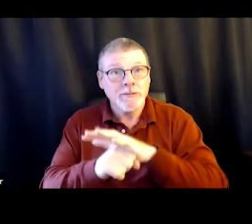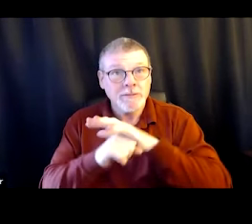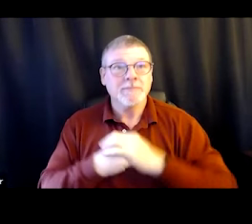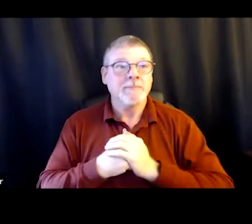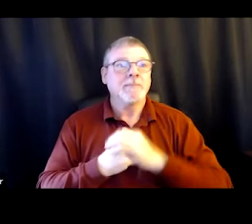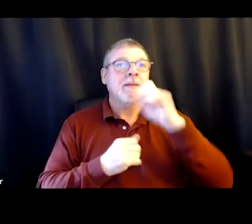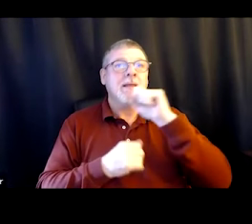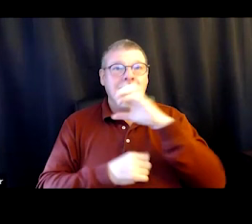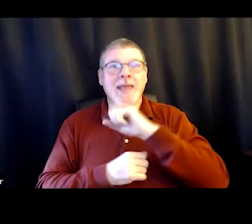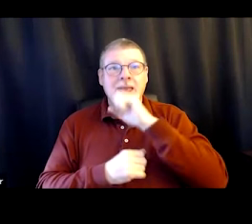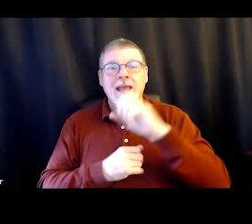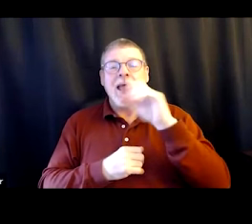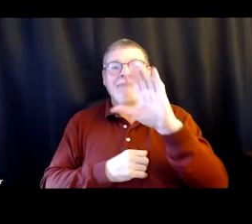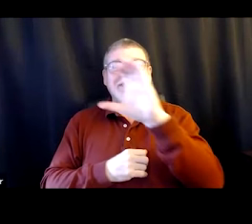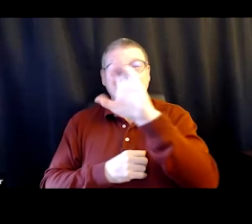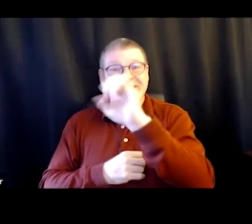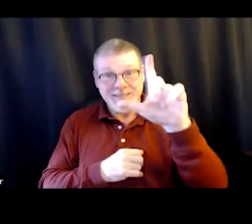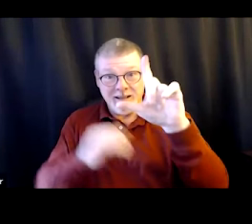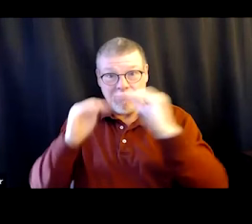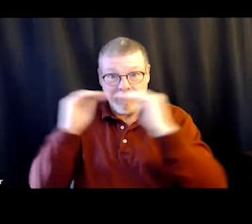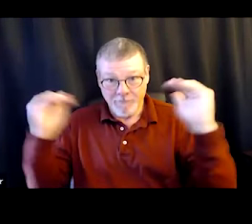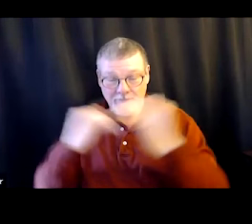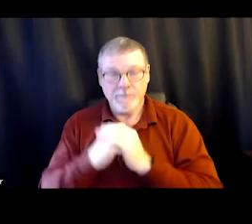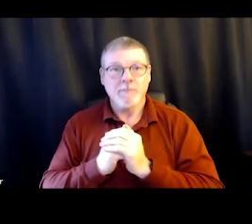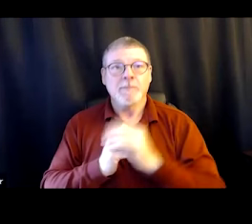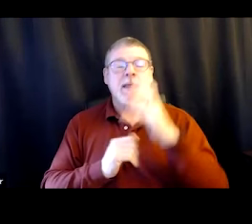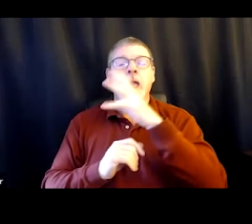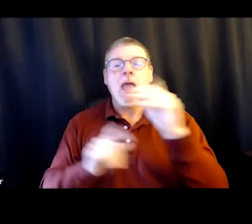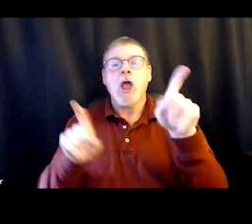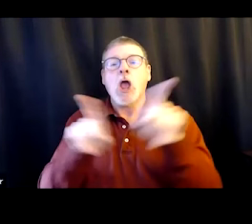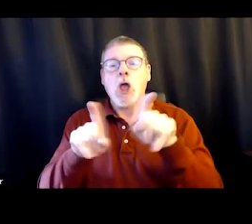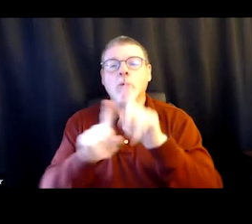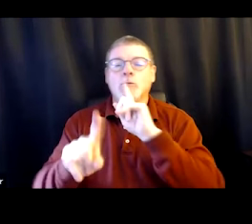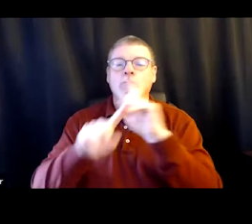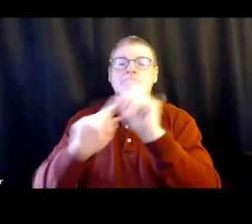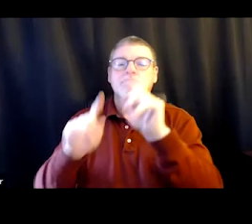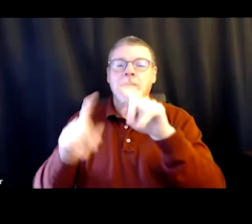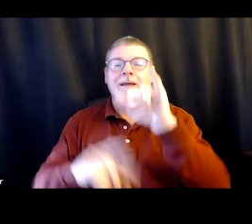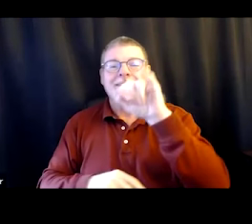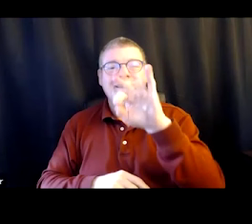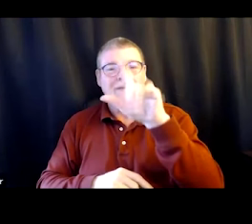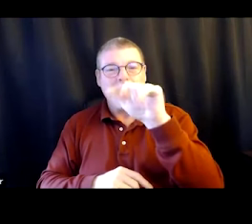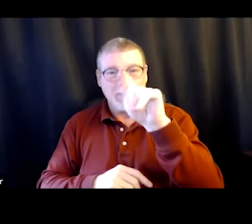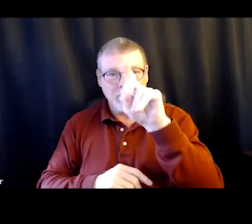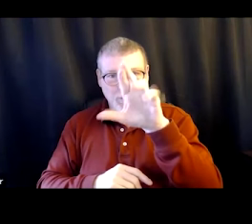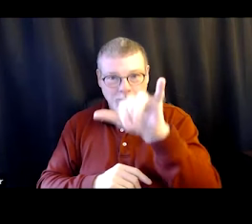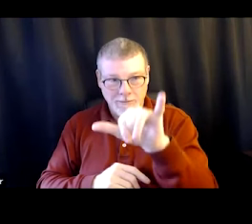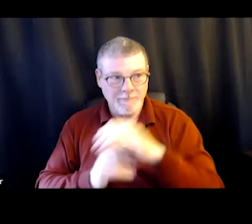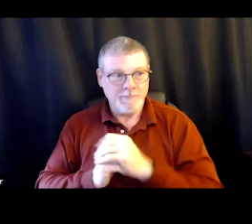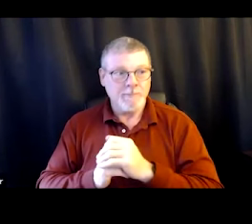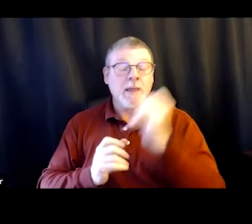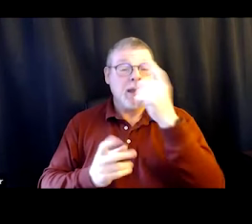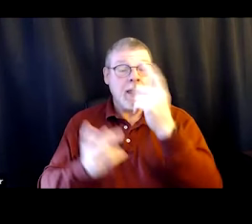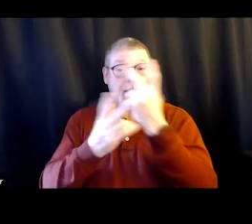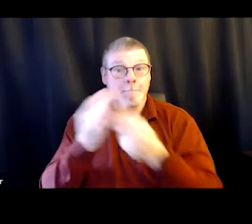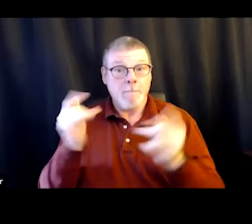senescence, so aging at the cellular level, alongside inflammatory responses. And so these two factors, both independently and